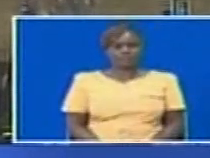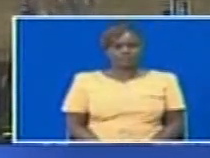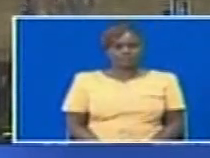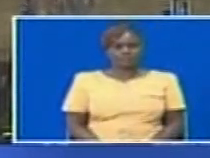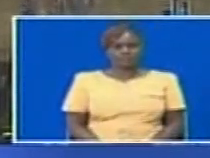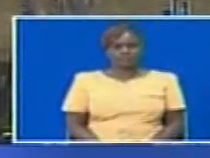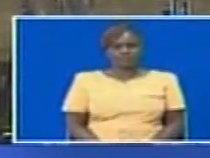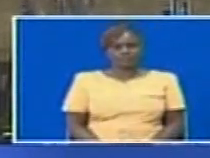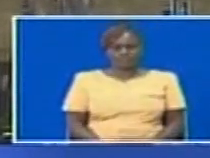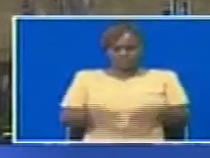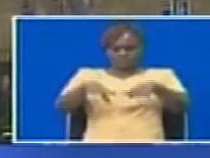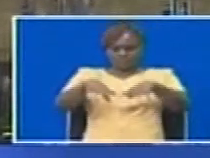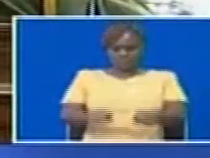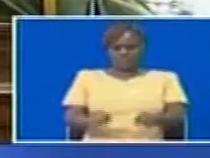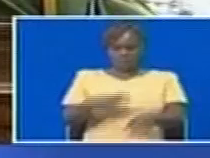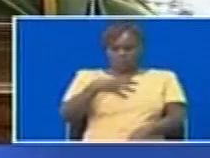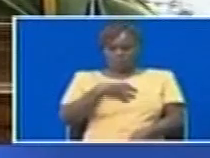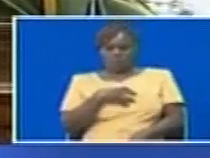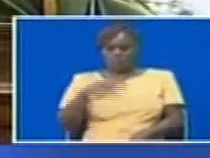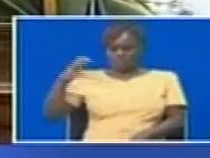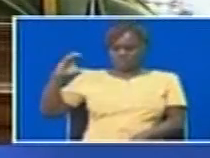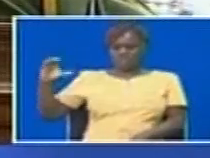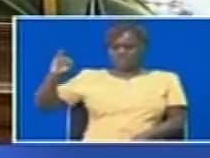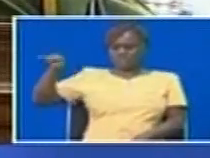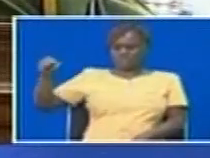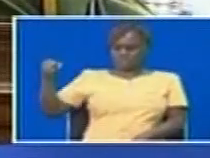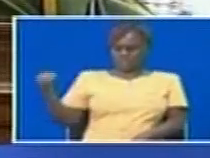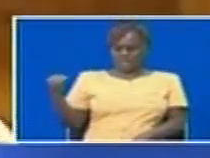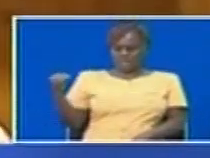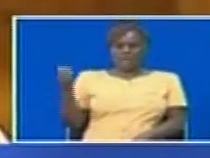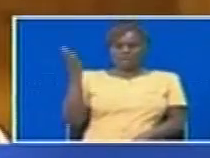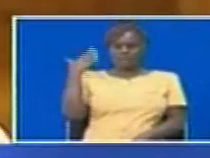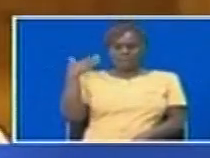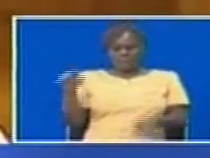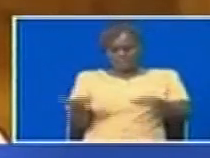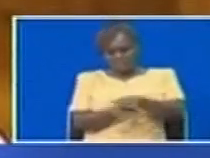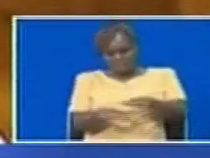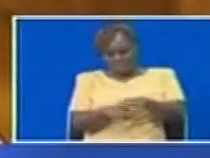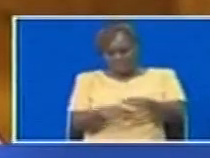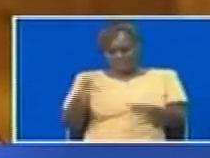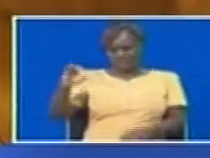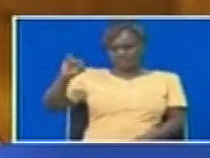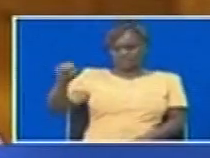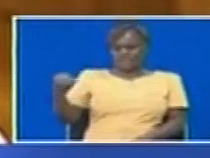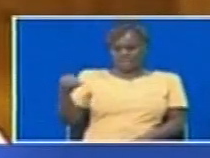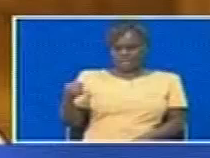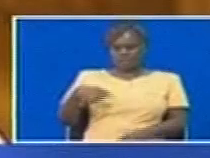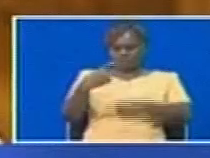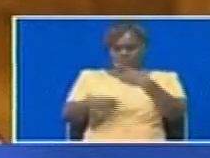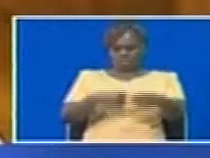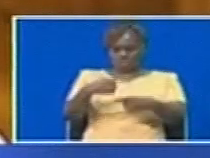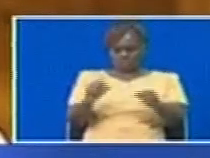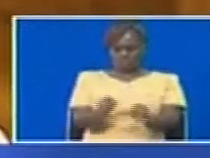The race to succeed retired Chief Justice Dr. William Mutunga and his former deputy Kalpana Rawal continued to take shape